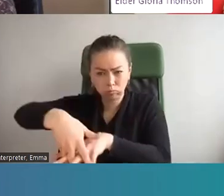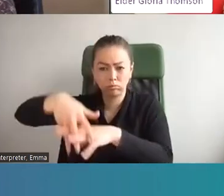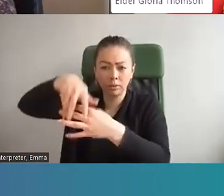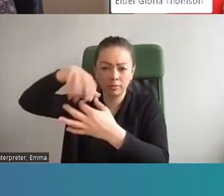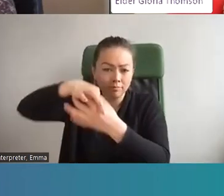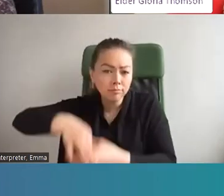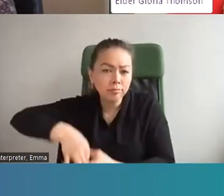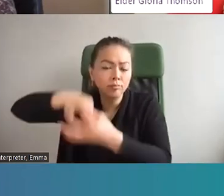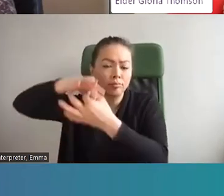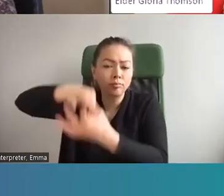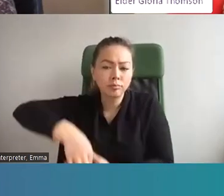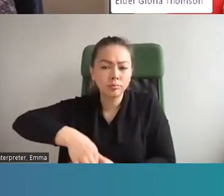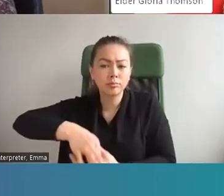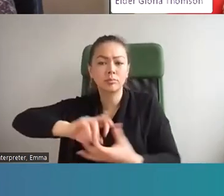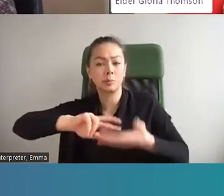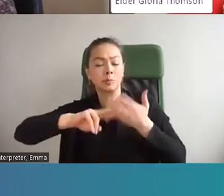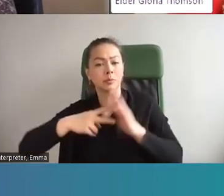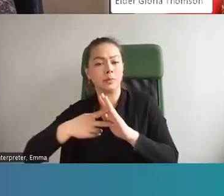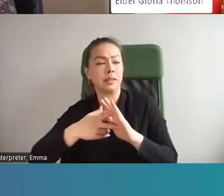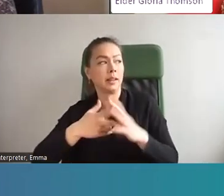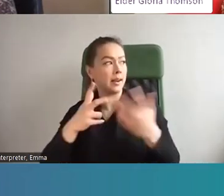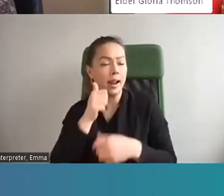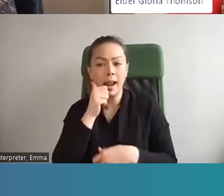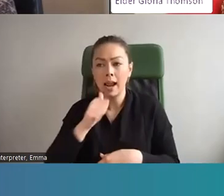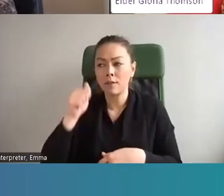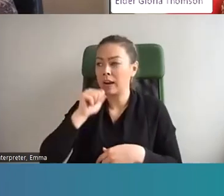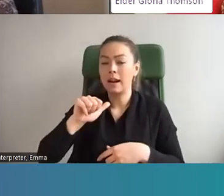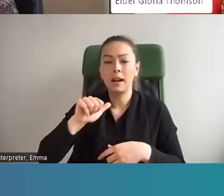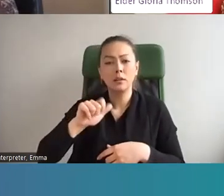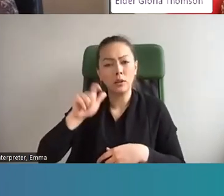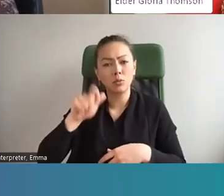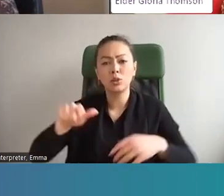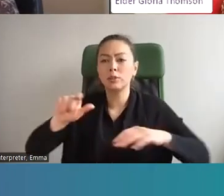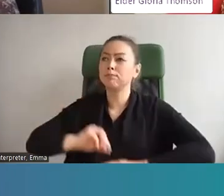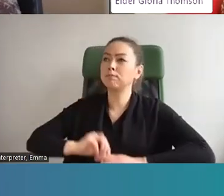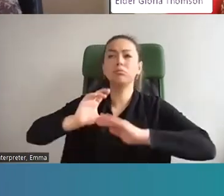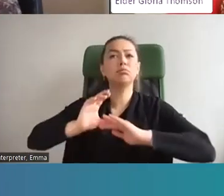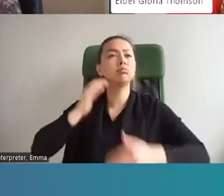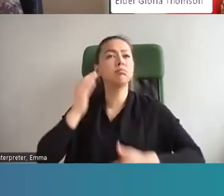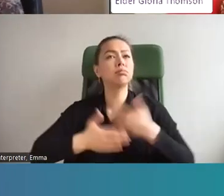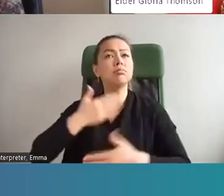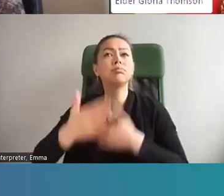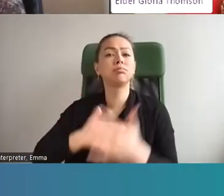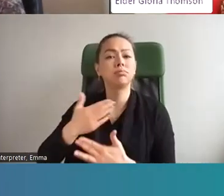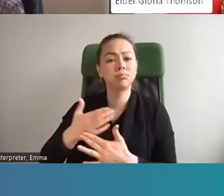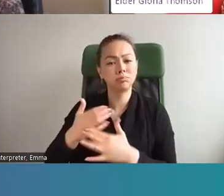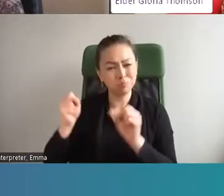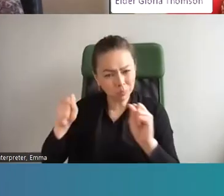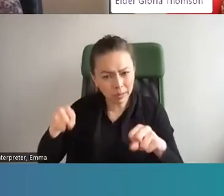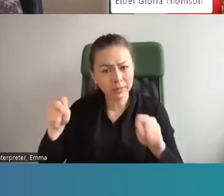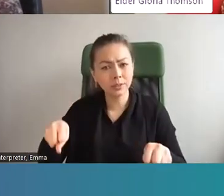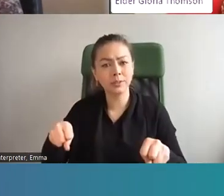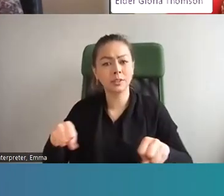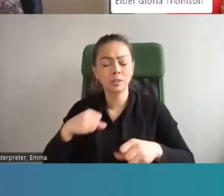live each day to our potential of life. And thank you, Lillian, for giving me